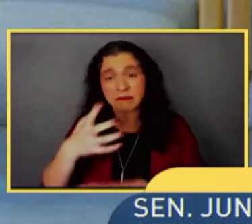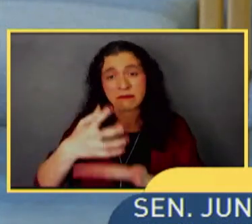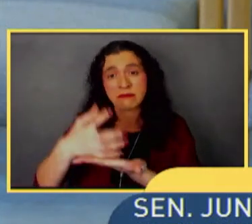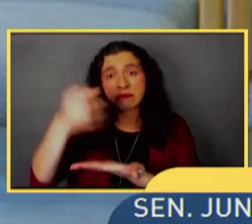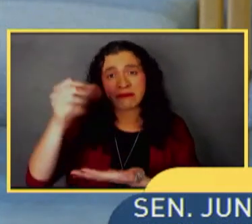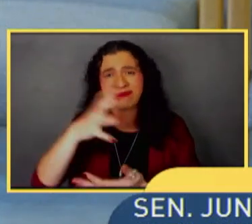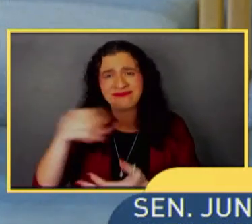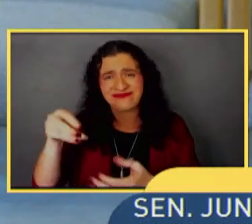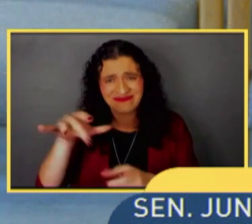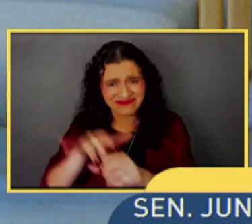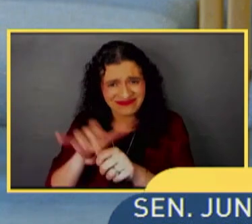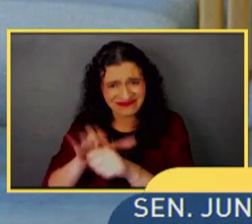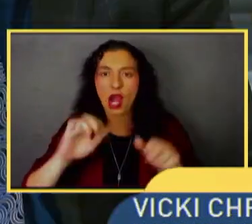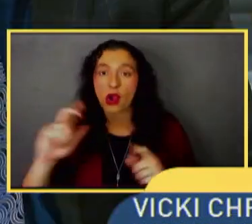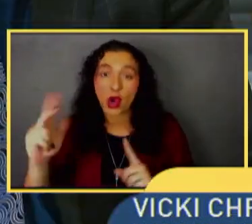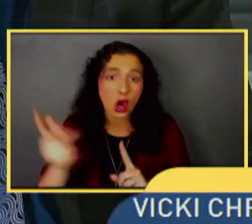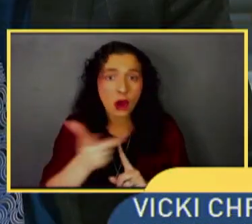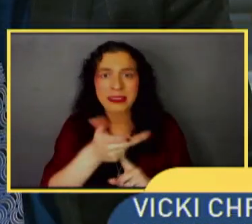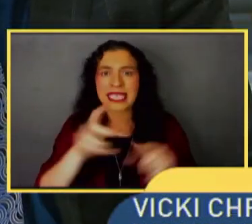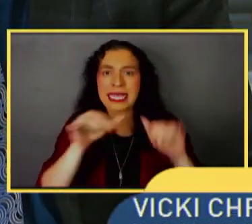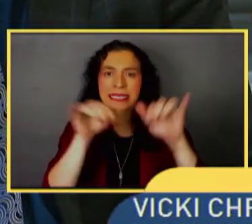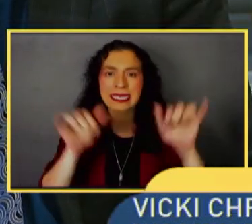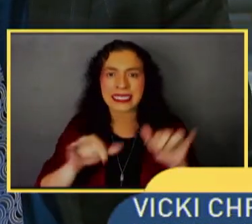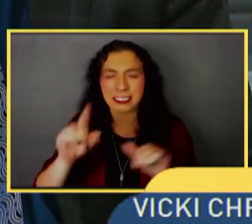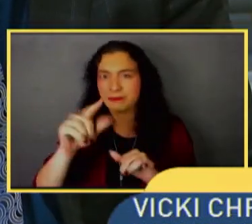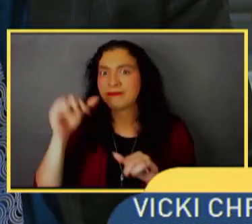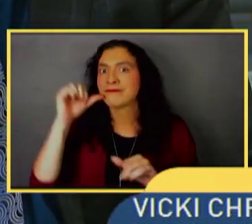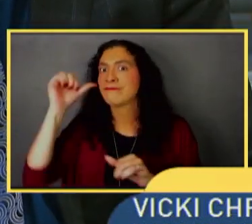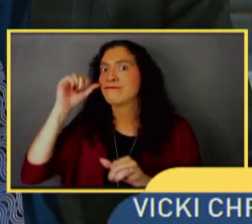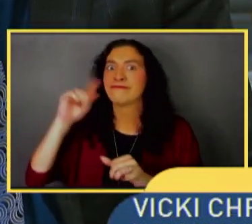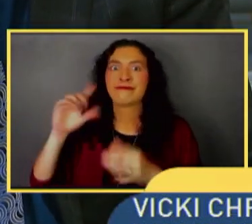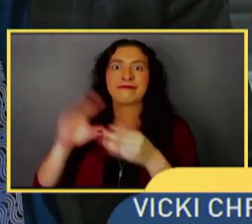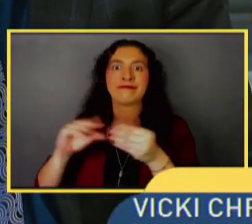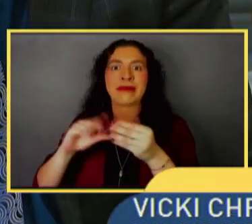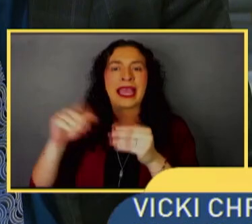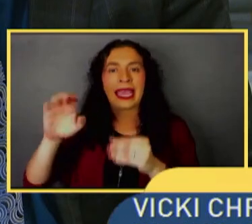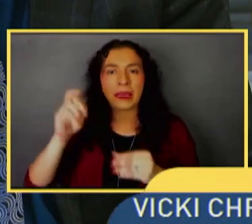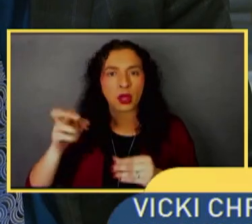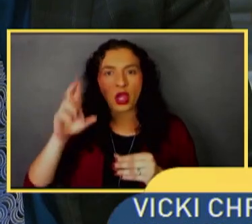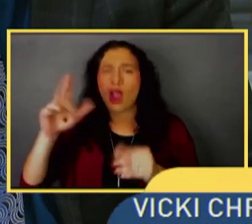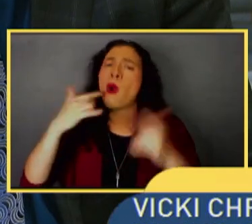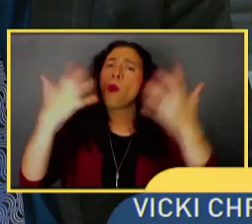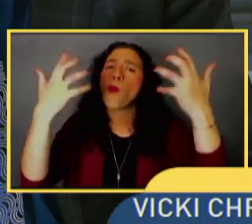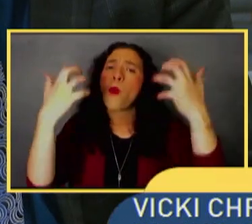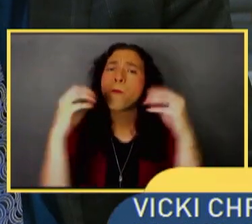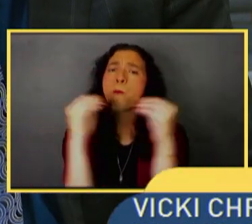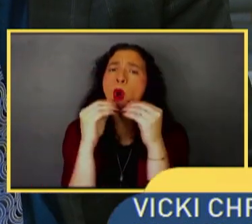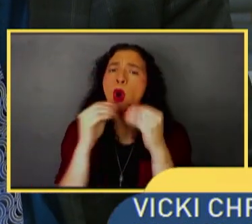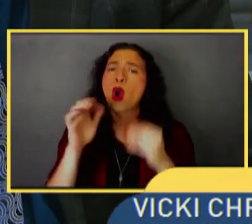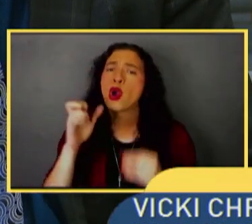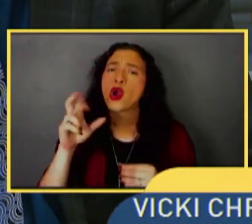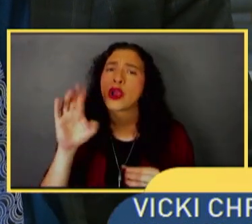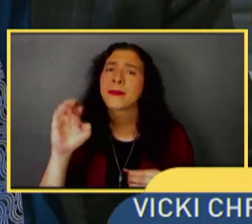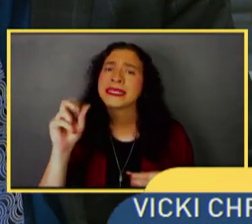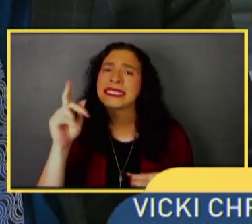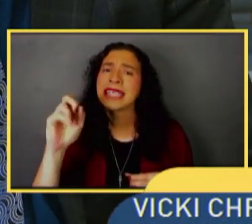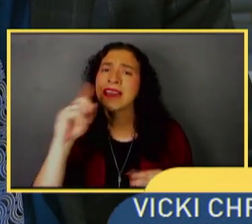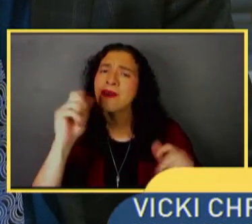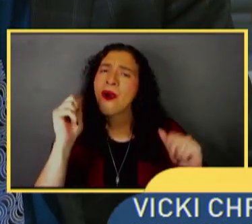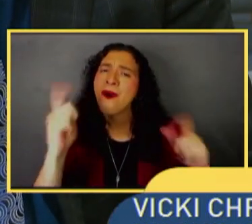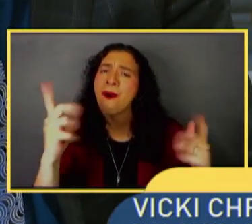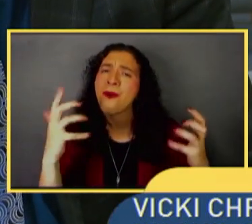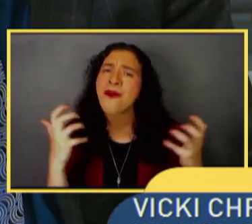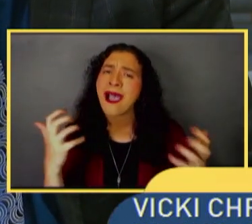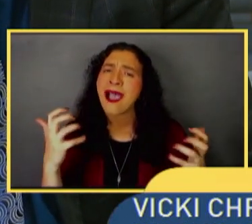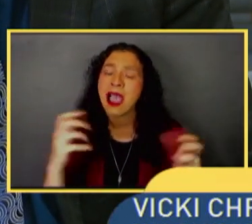know that they would not be there. Opponents to the bill, like the Washington Refuse and Recycling Association, said it's a consumer tax